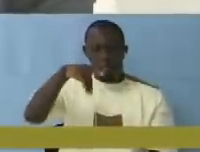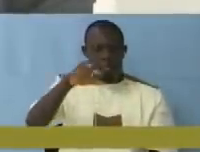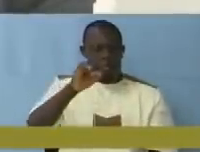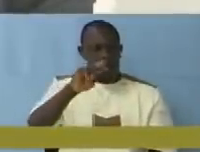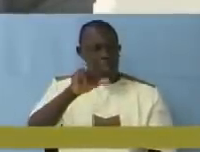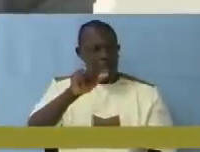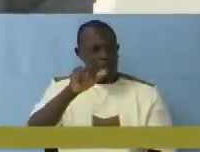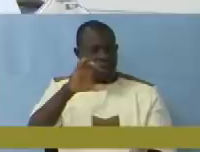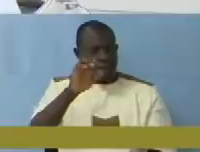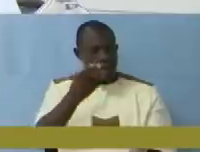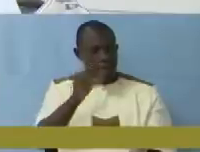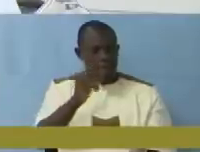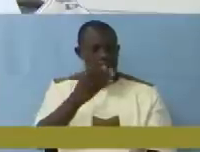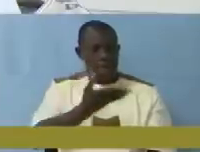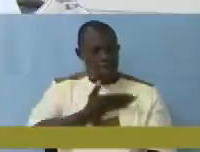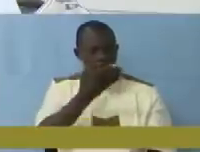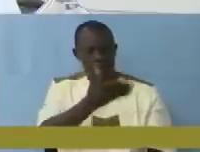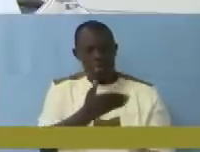sure. Yes.